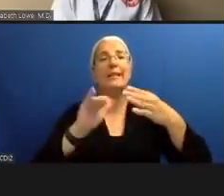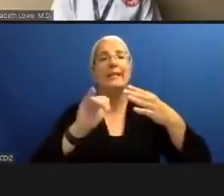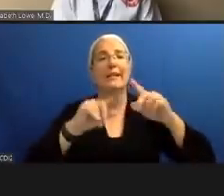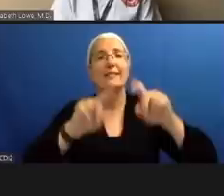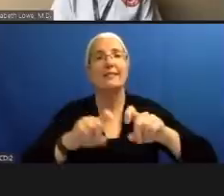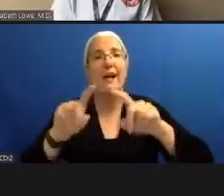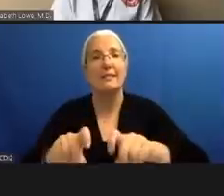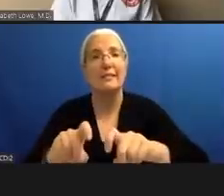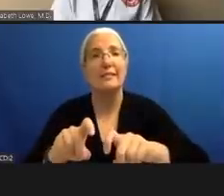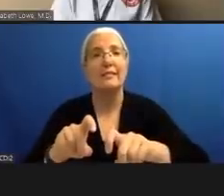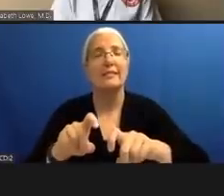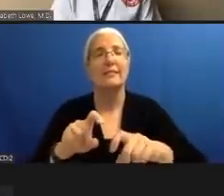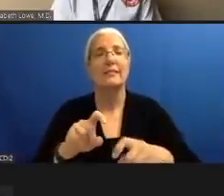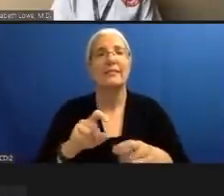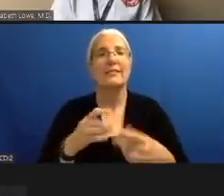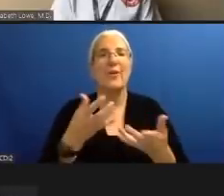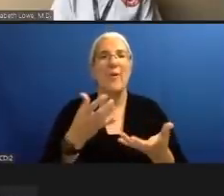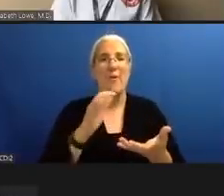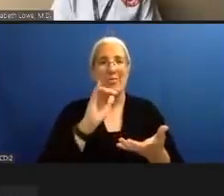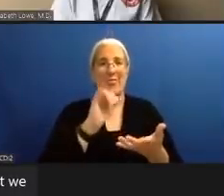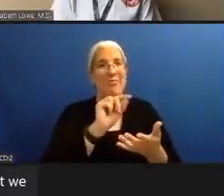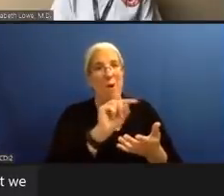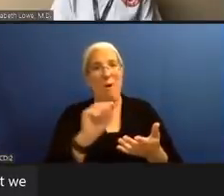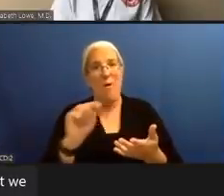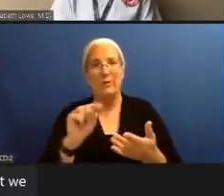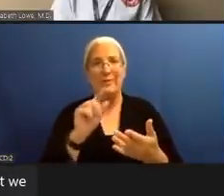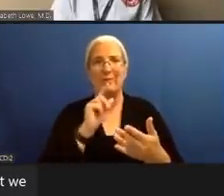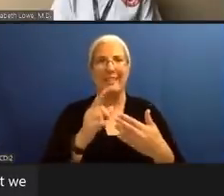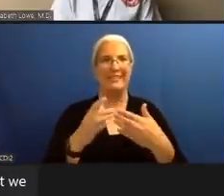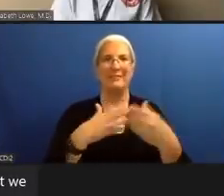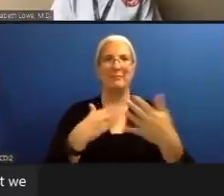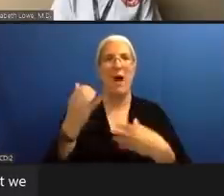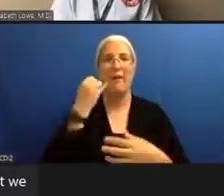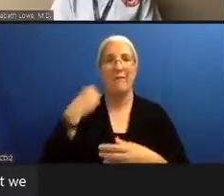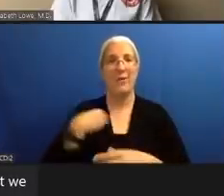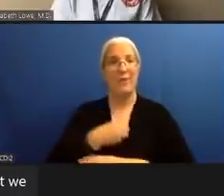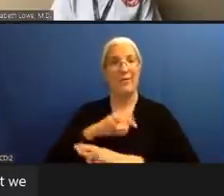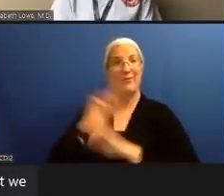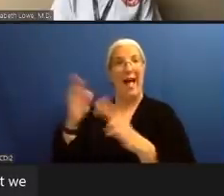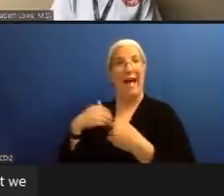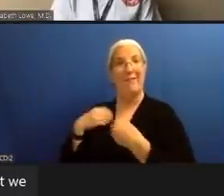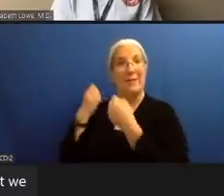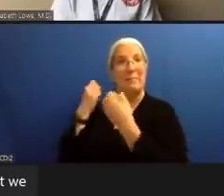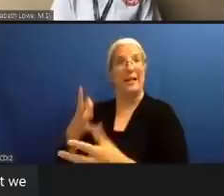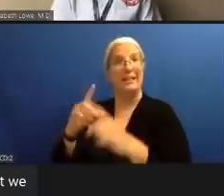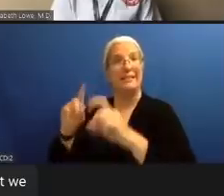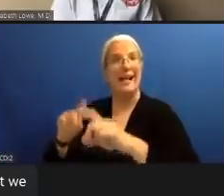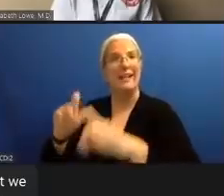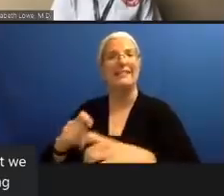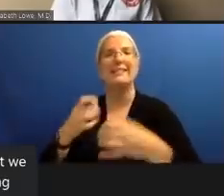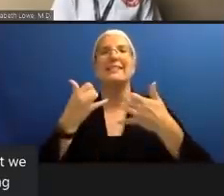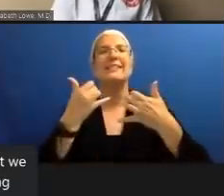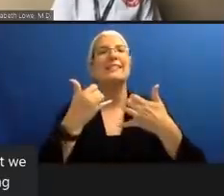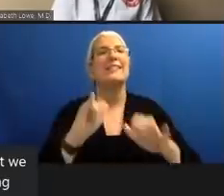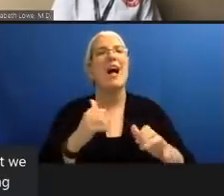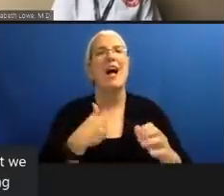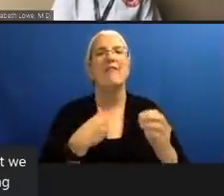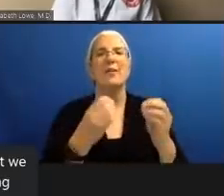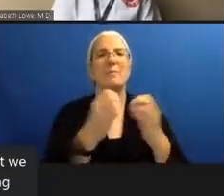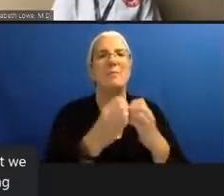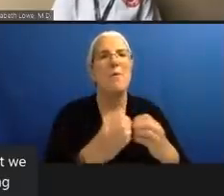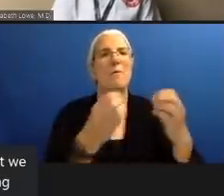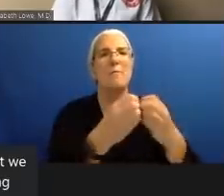matter how many tests we have, we want more, and so everyone is doing their best to scale as much